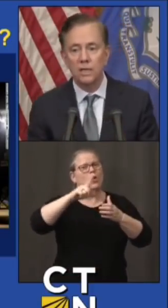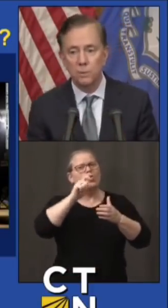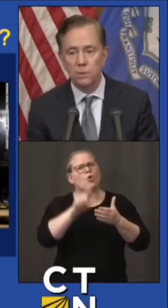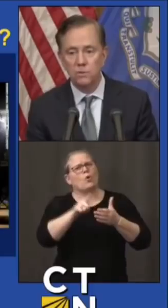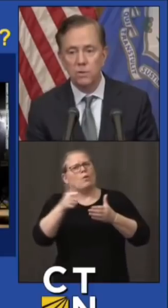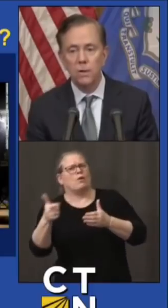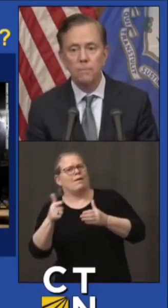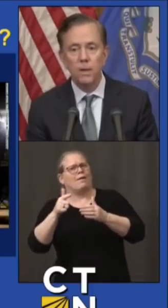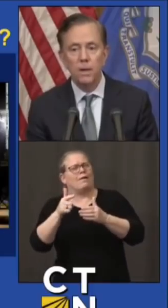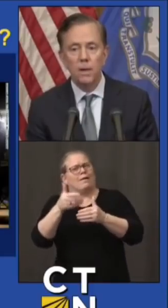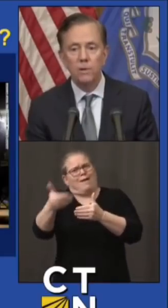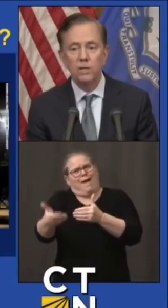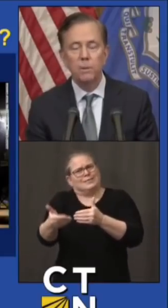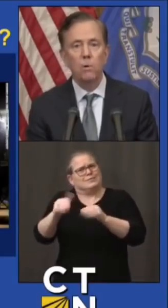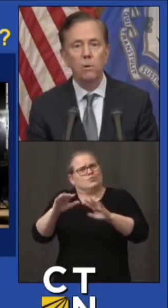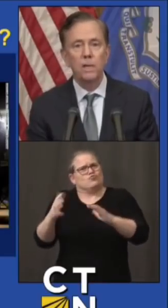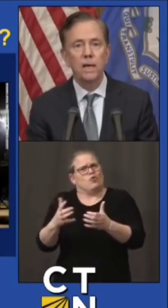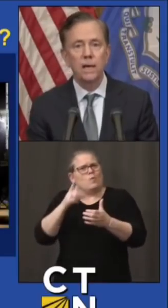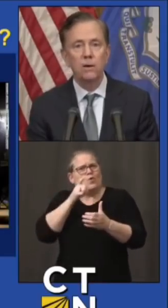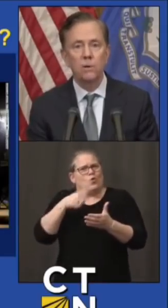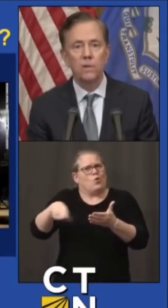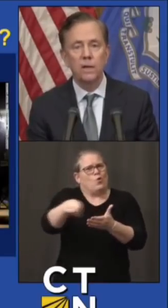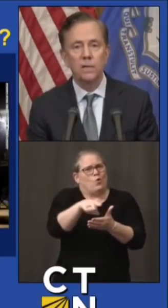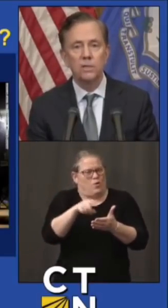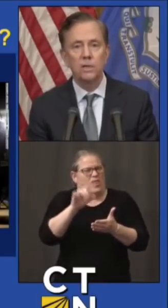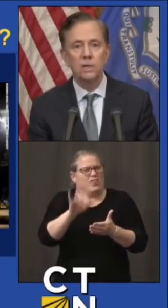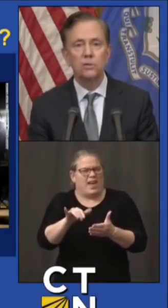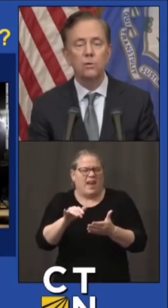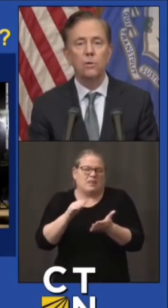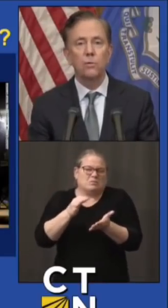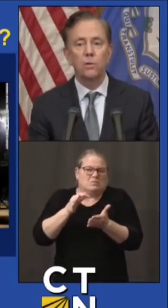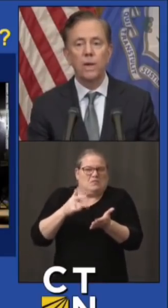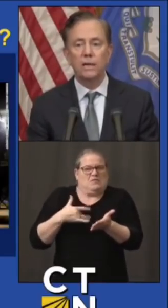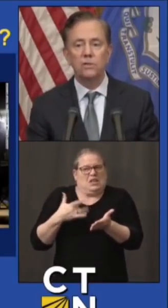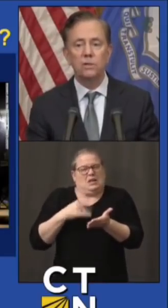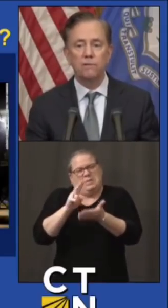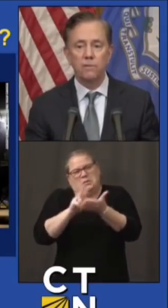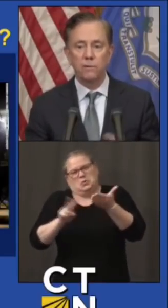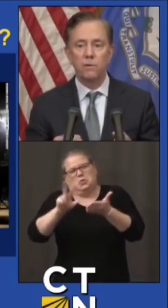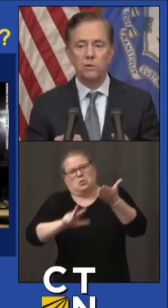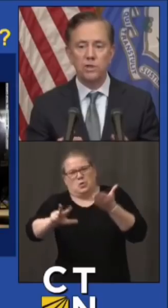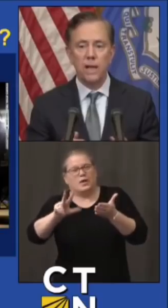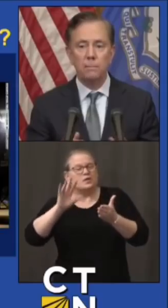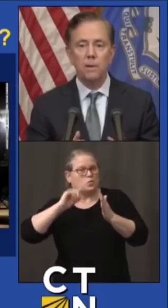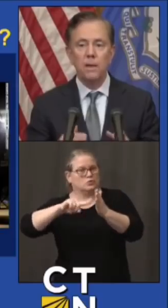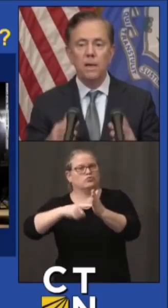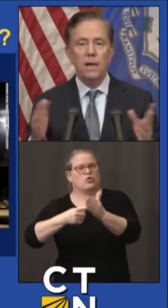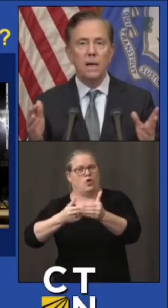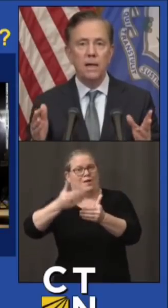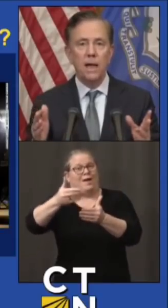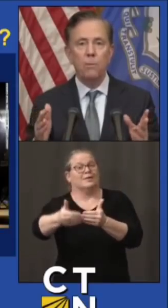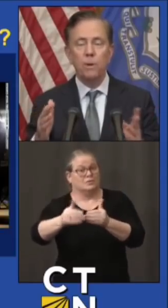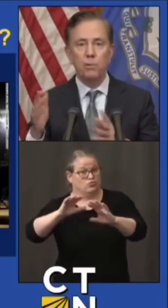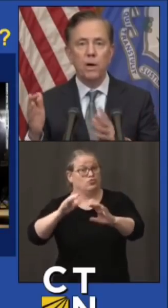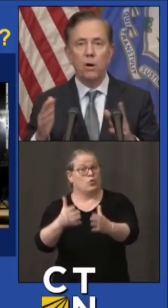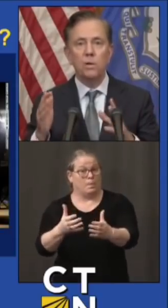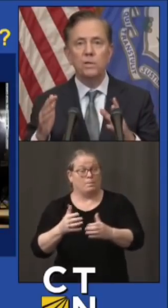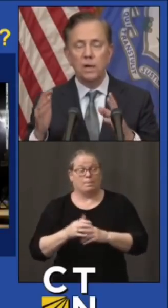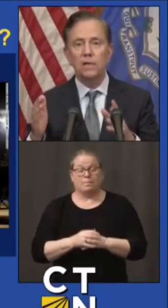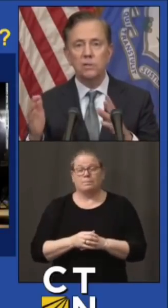and the hospitals. And we should be rolling that out over the next 2 to 3 weeks for the first step. And how